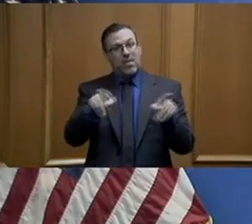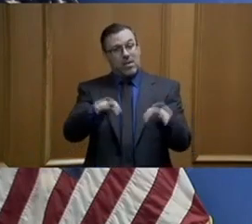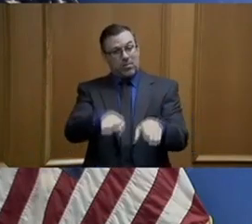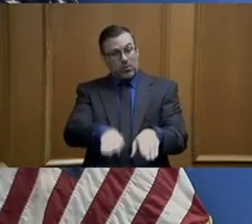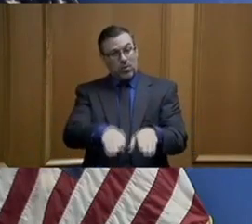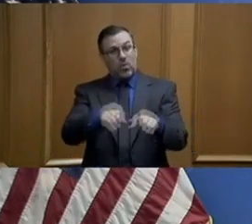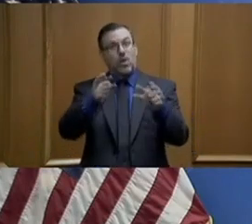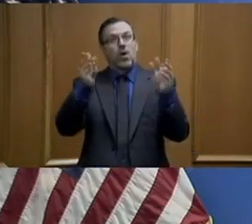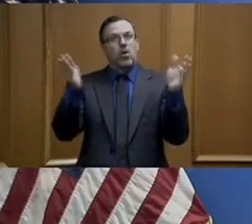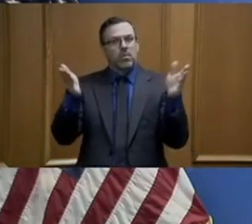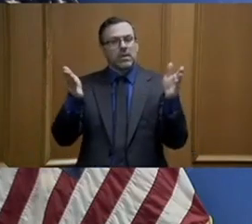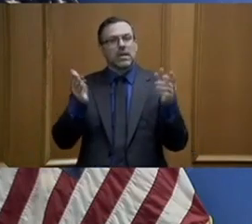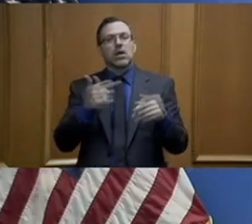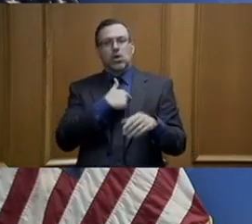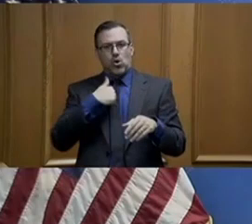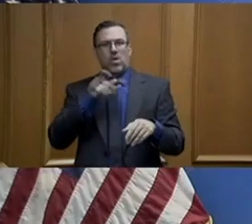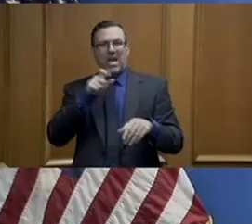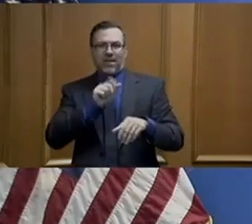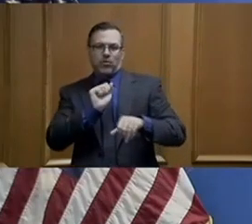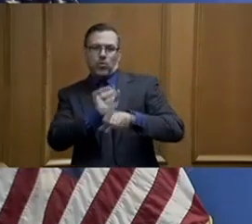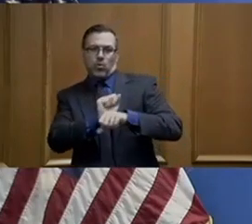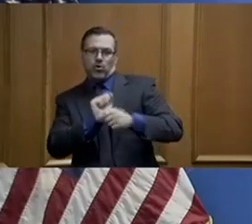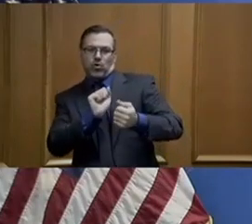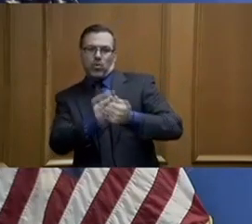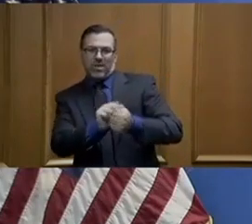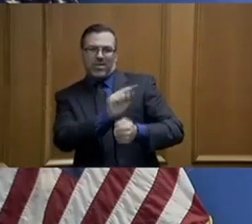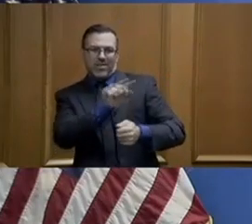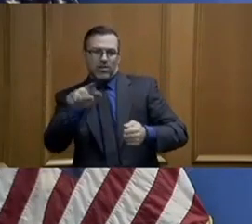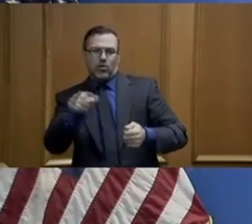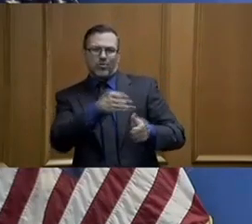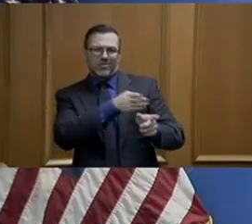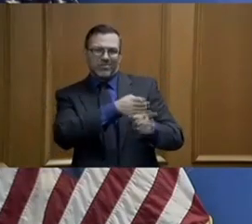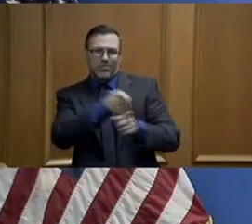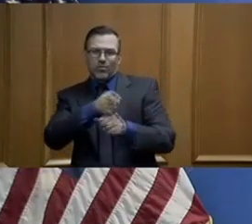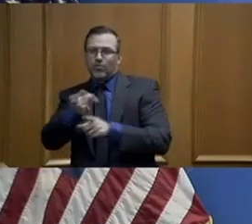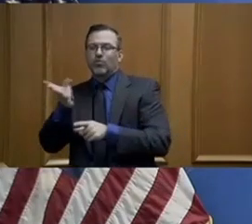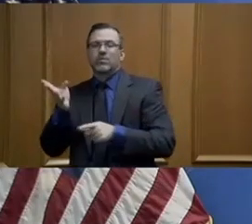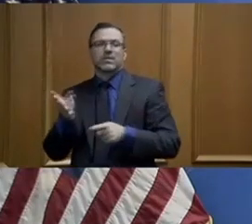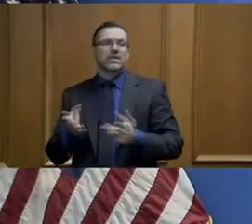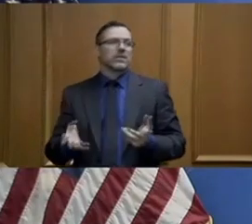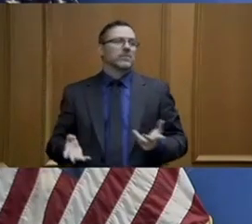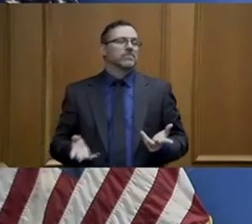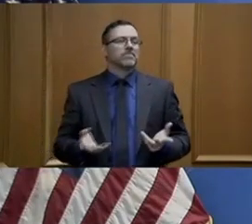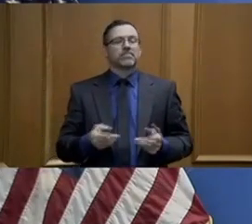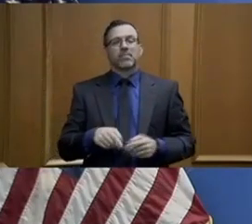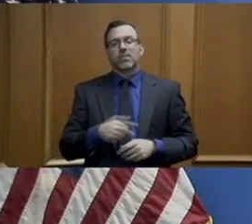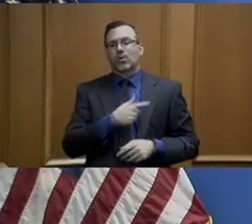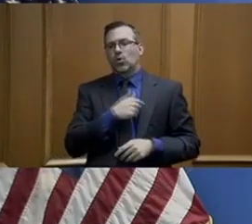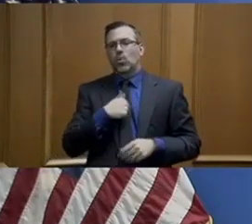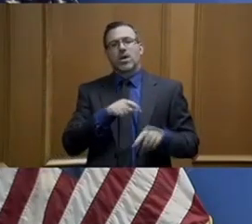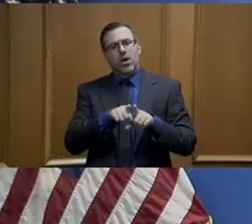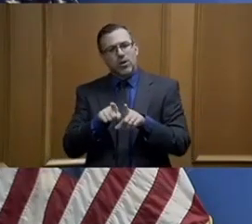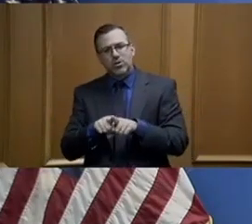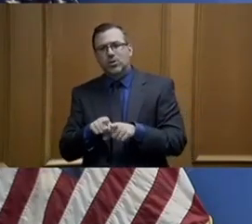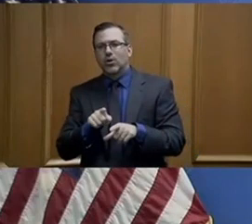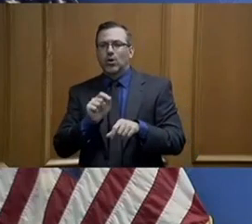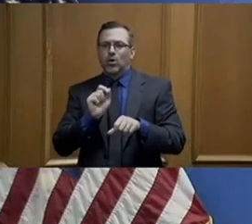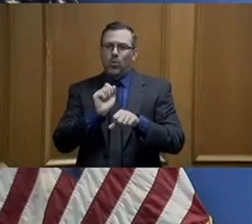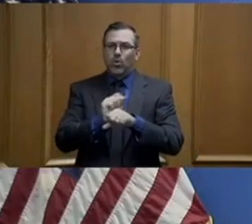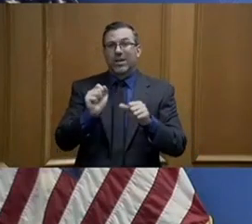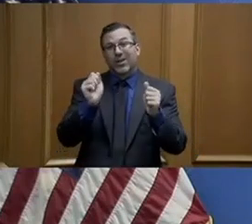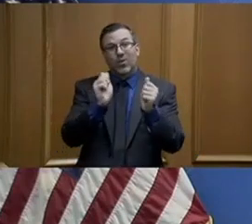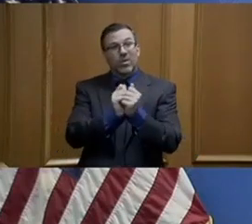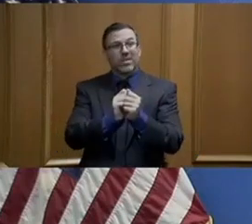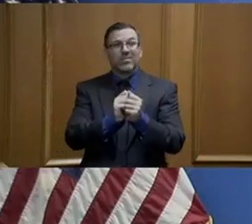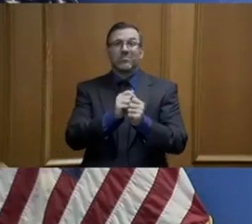up. So we'll be working with those individual groups. It has to be done in conjunction with the citizens of the